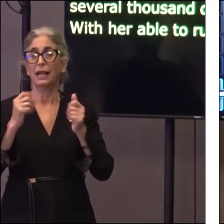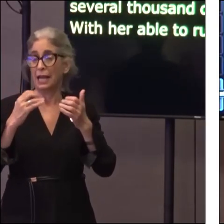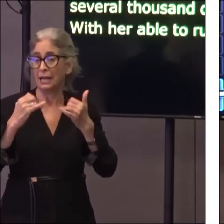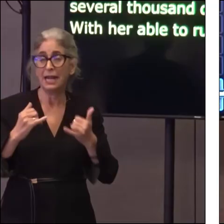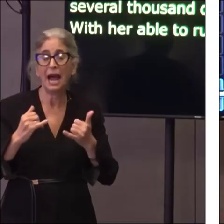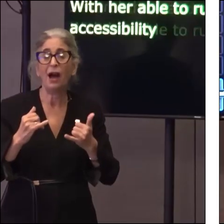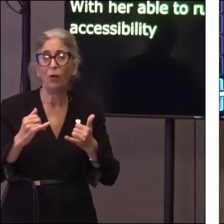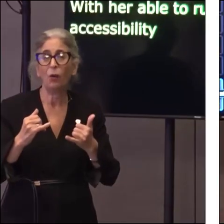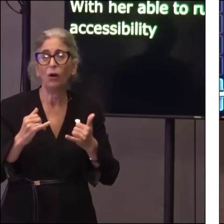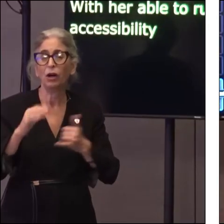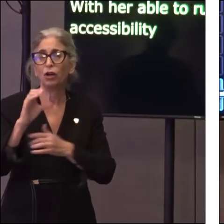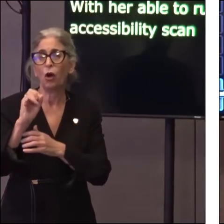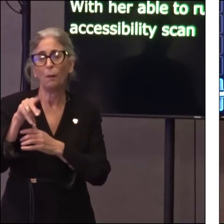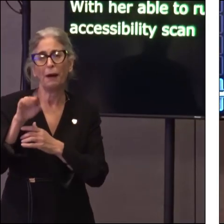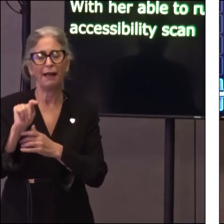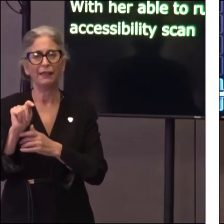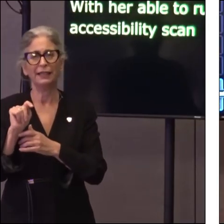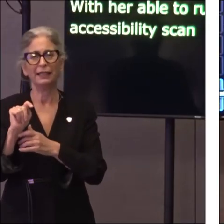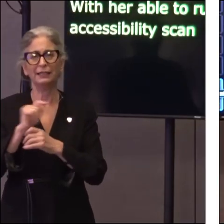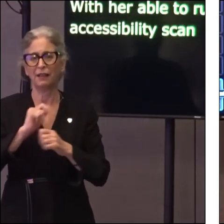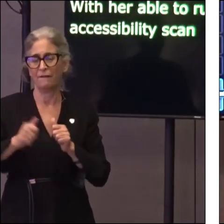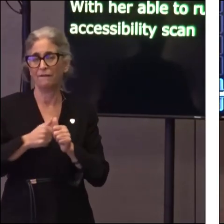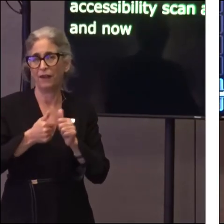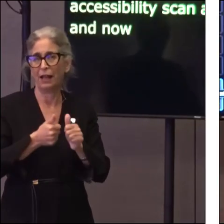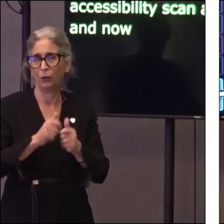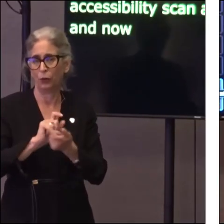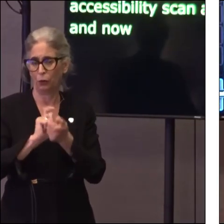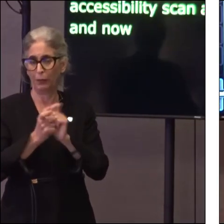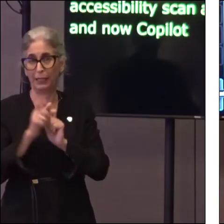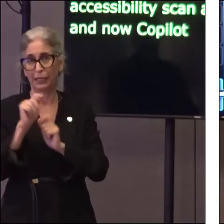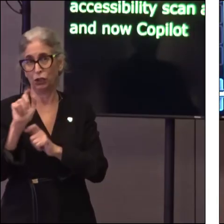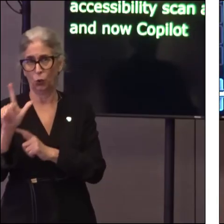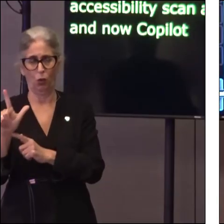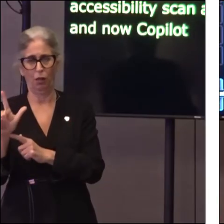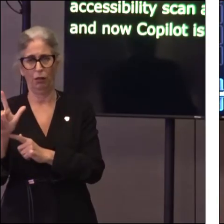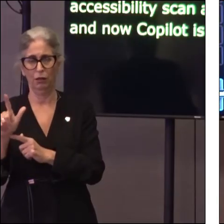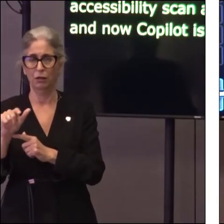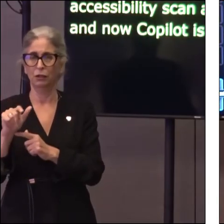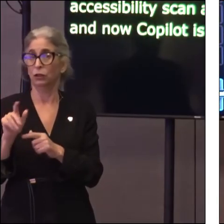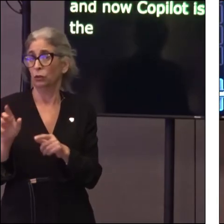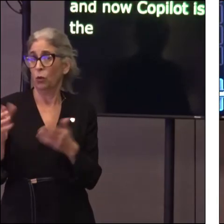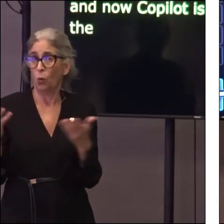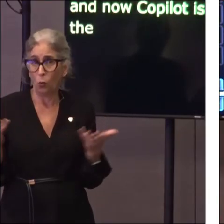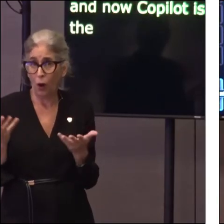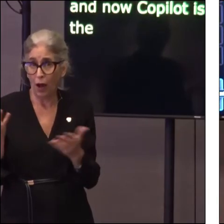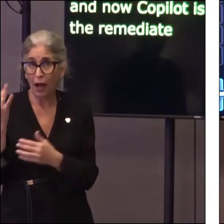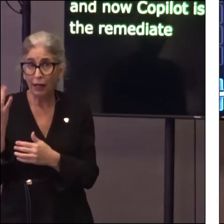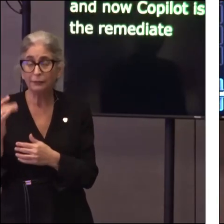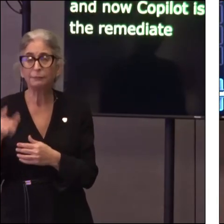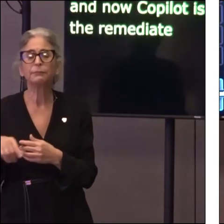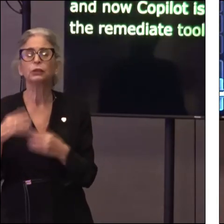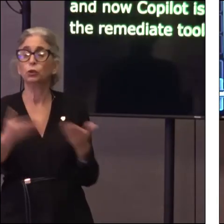now Copilot is actually calling the remediate tool to not only